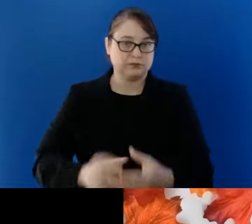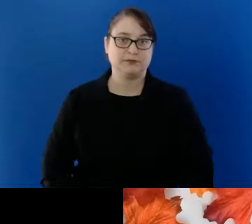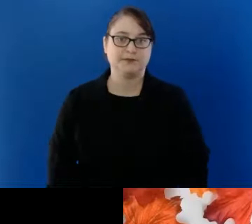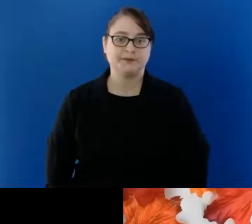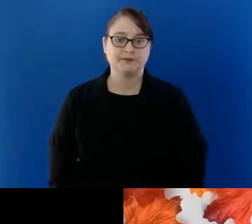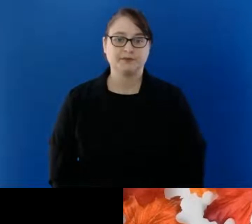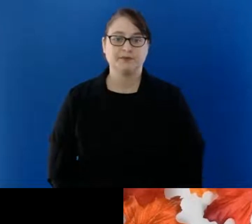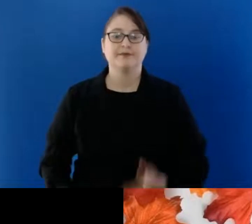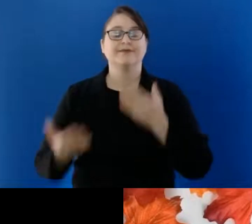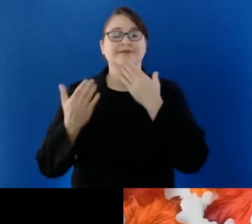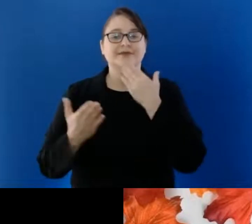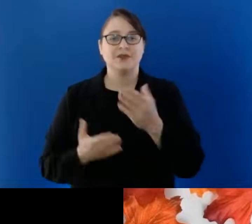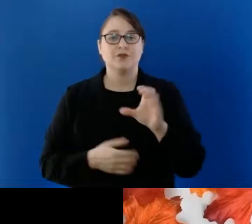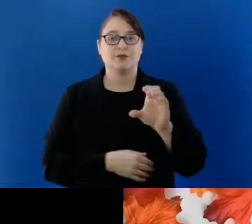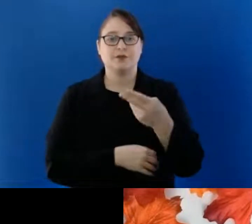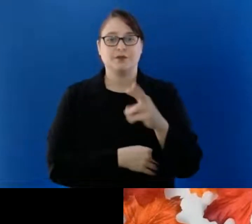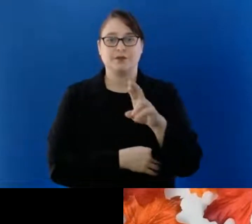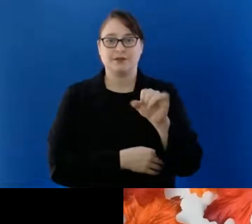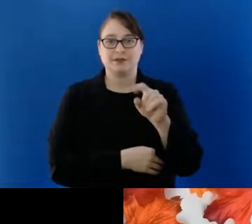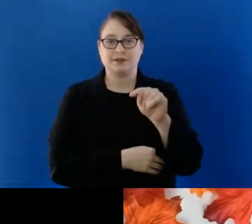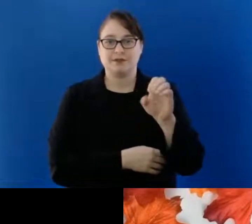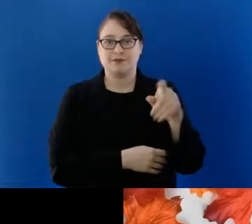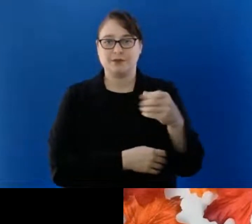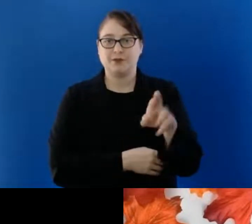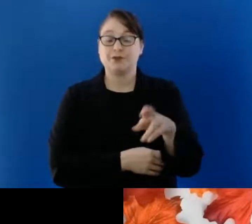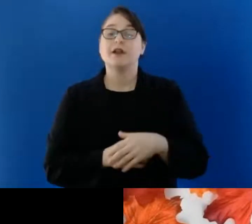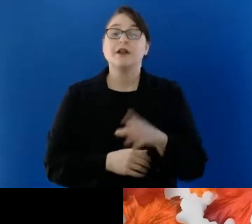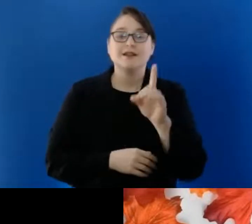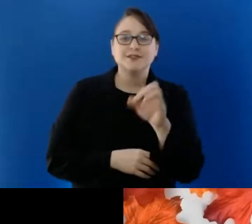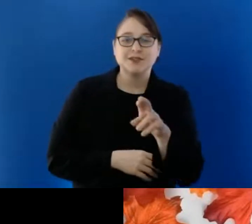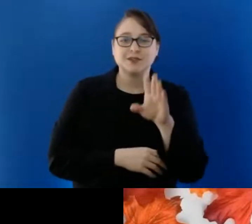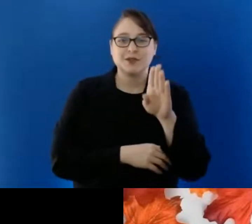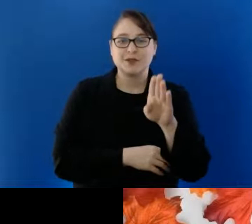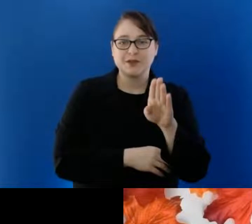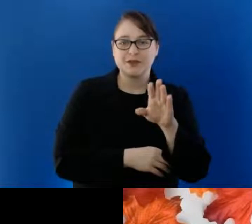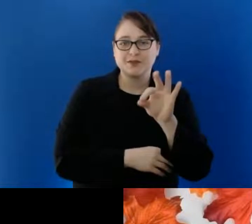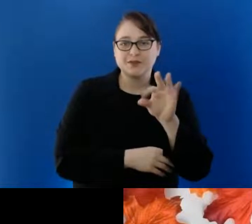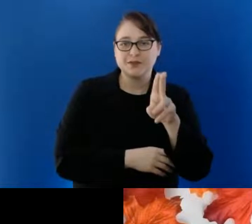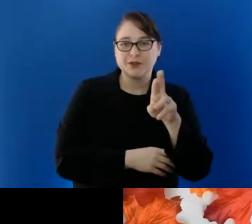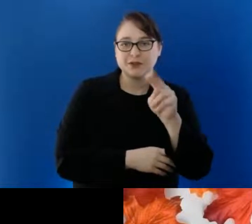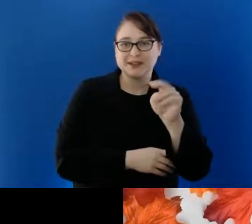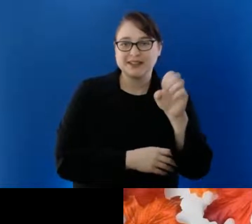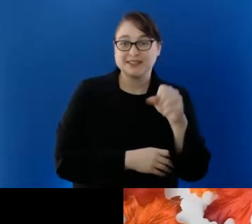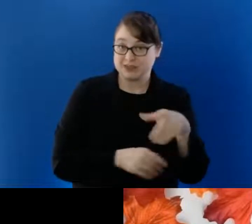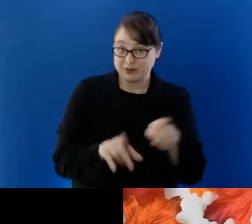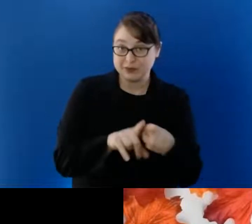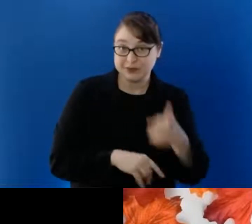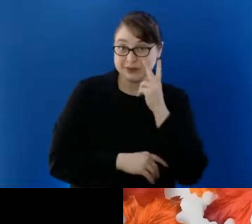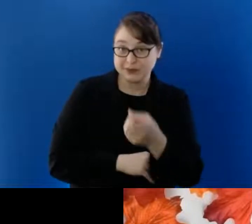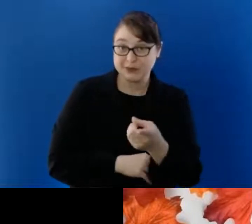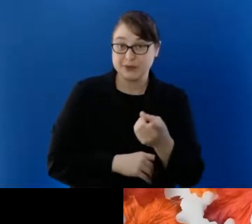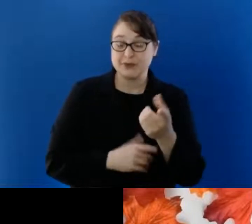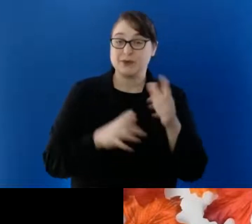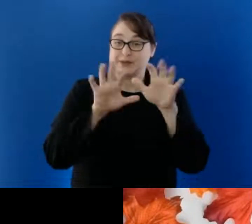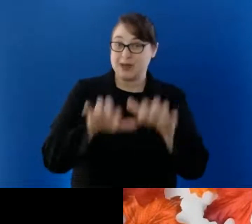Thank you, Christopher. Dr. Furness, I also see you typing an answer if you want to come off mute and